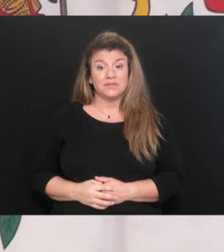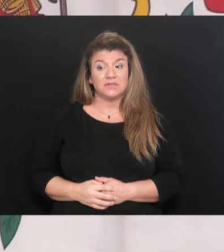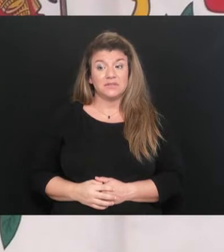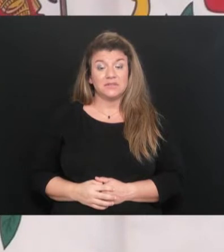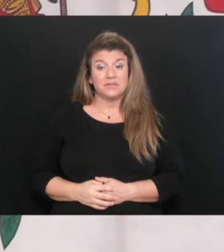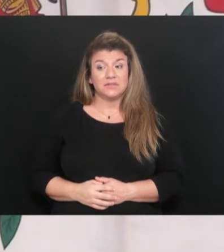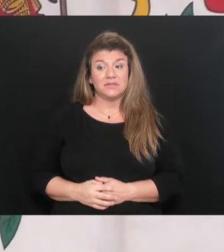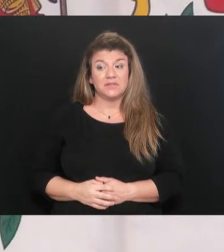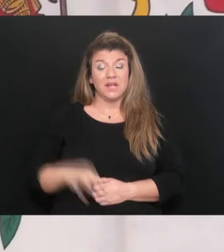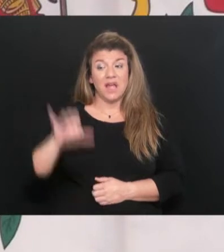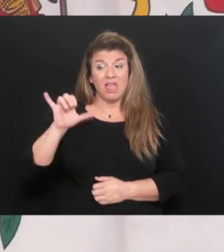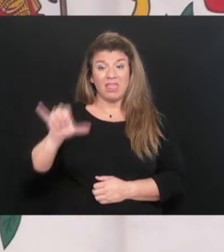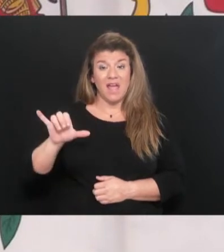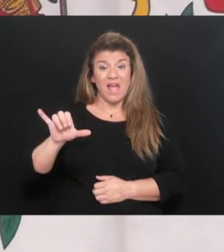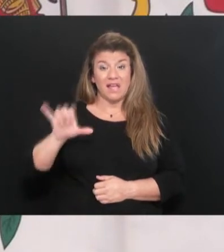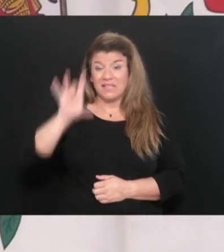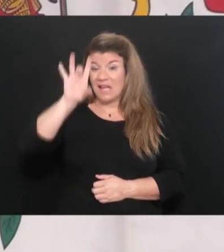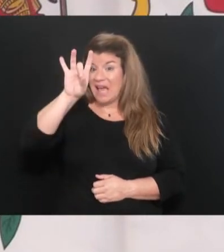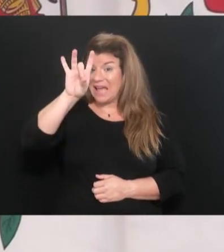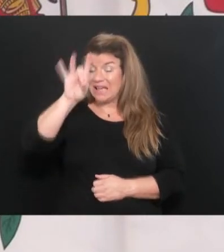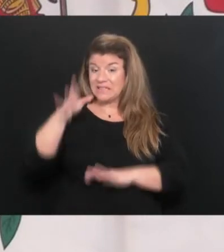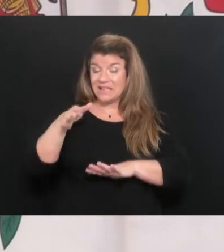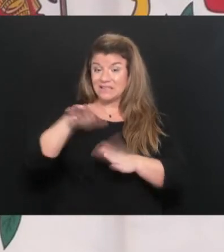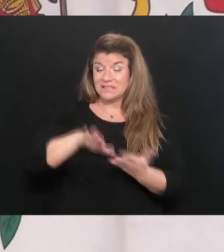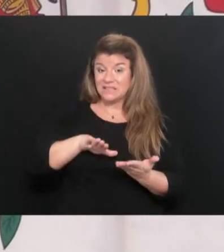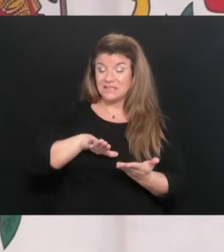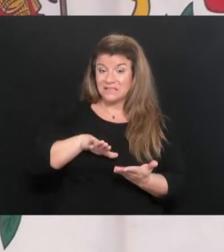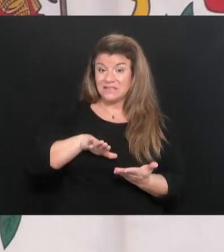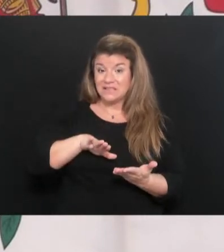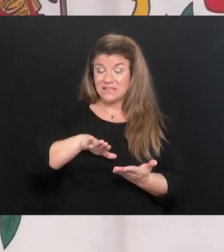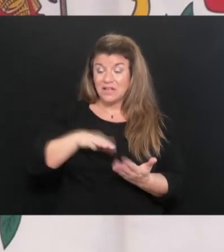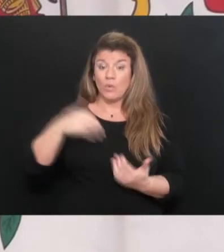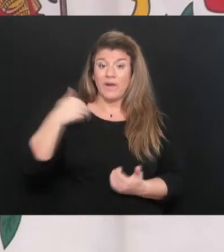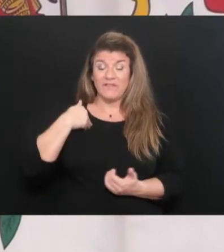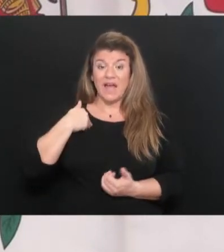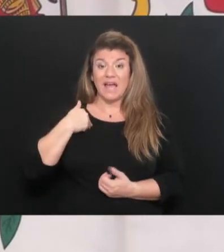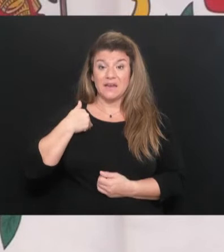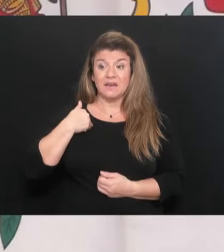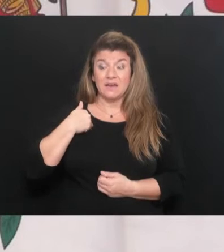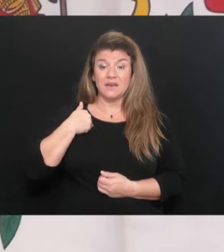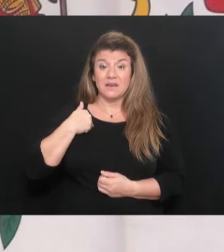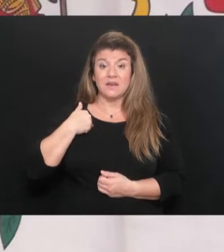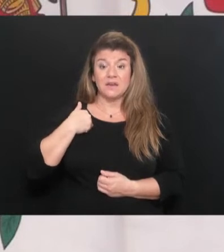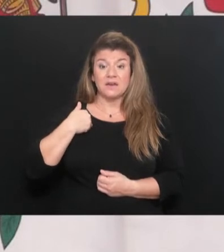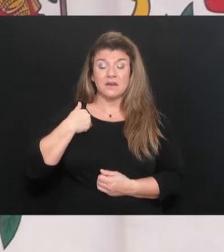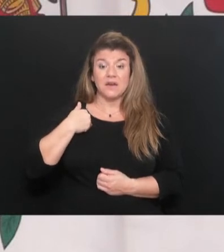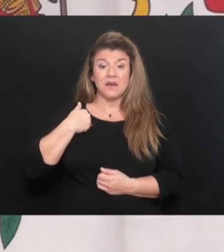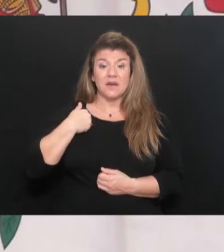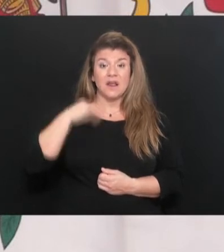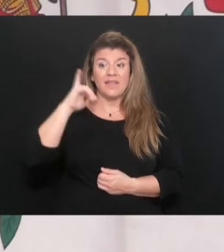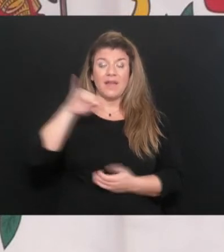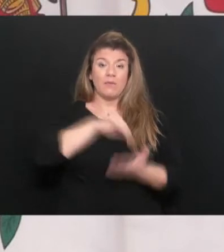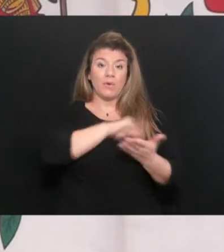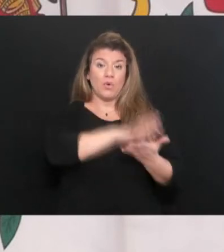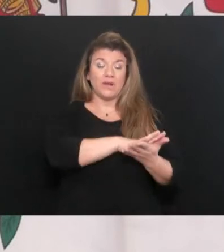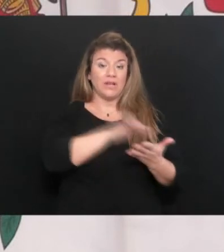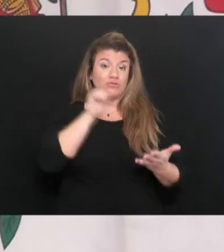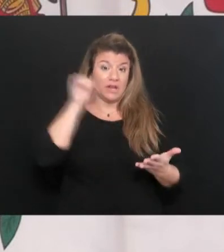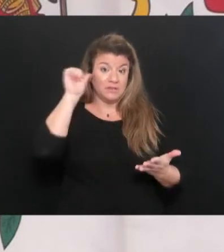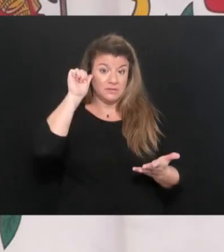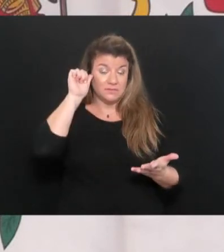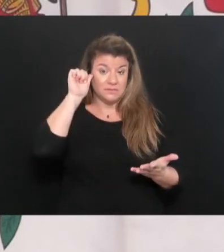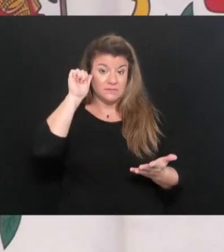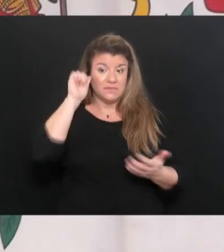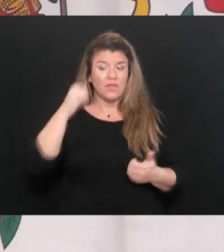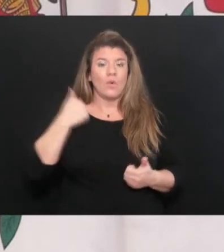the eight deaths that we had that were recorded yesterday. We have